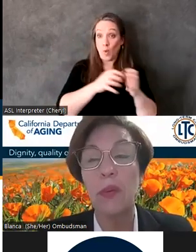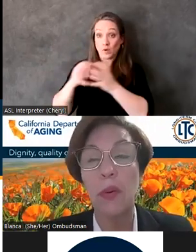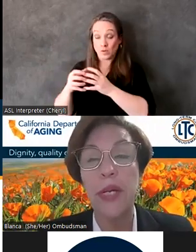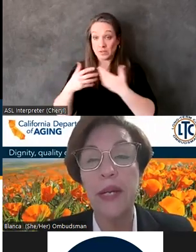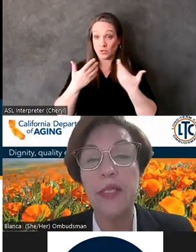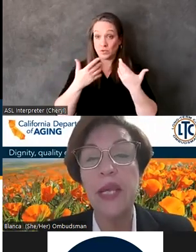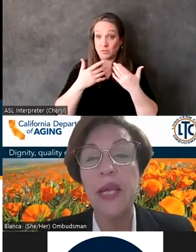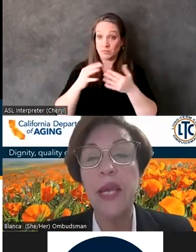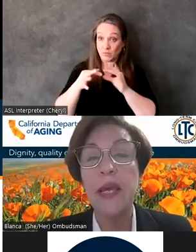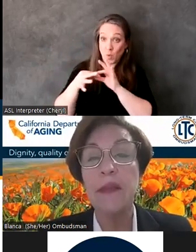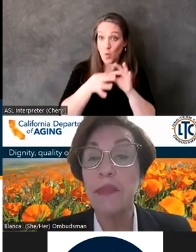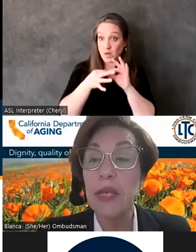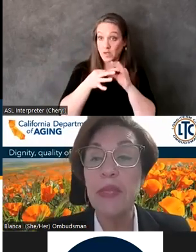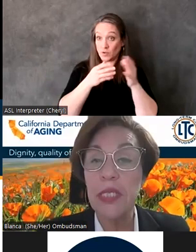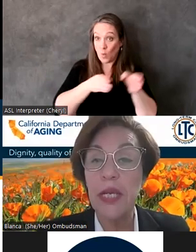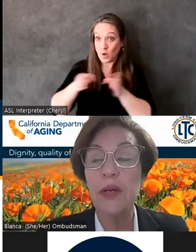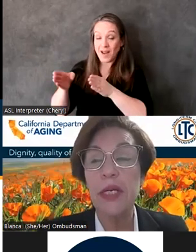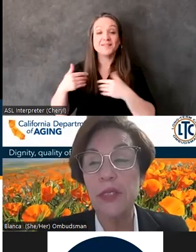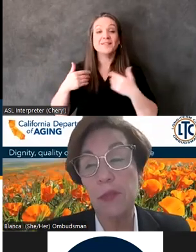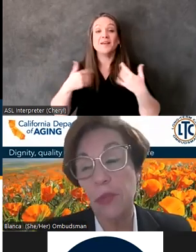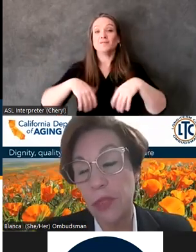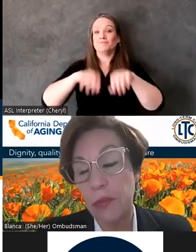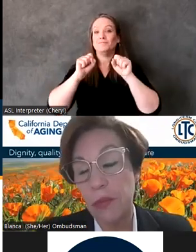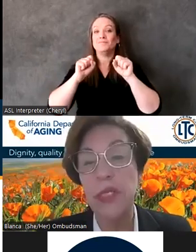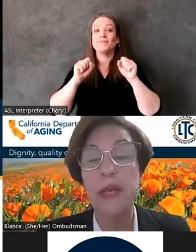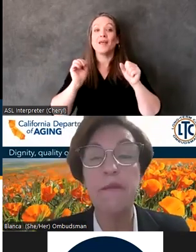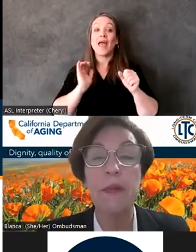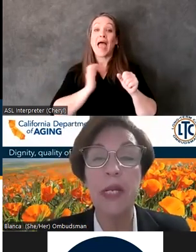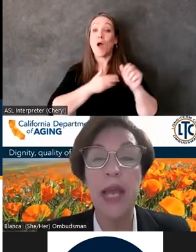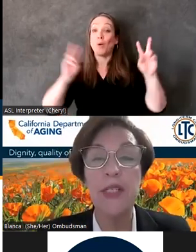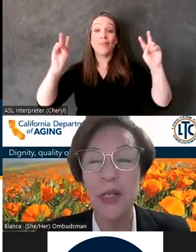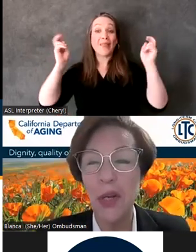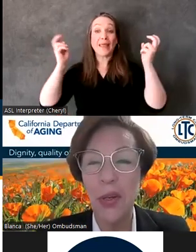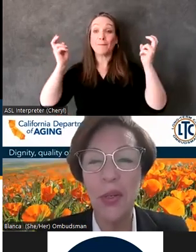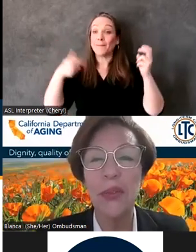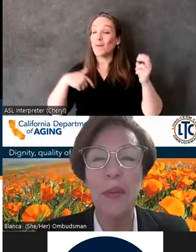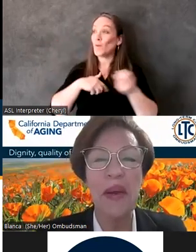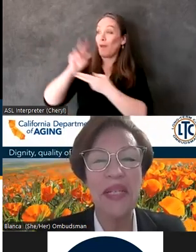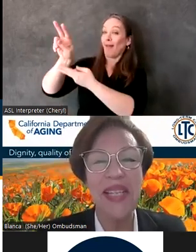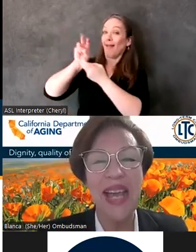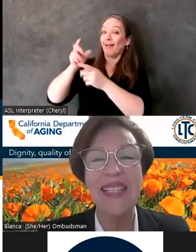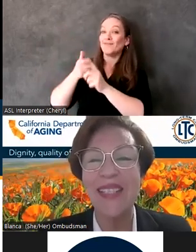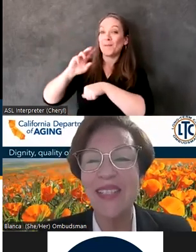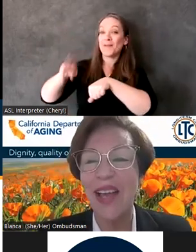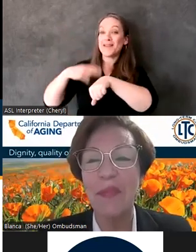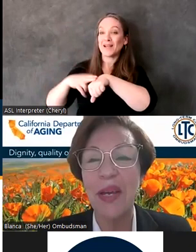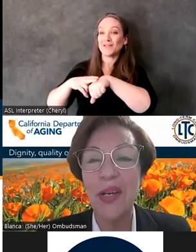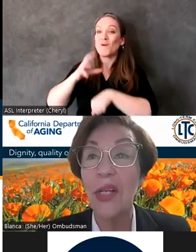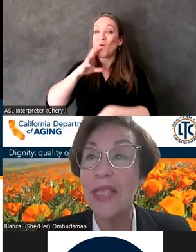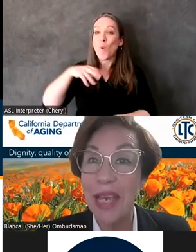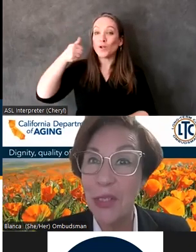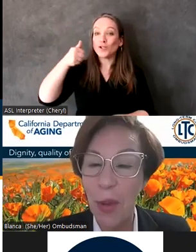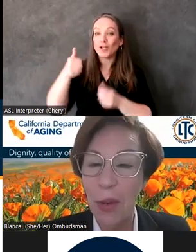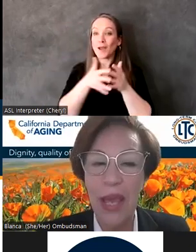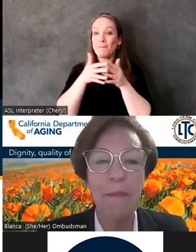local coordinators. The theme this year is, we're using it from the National Older Americans Act, is